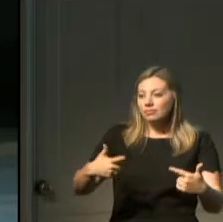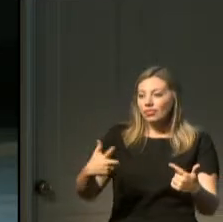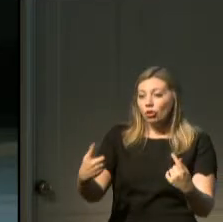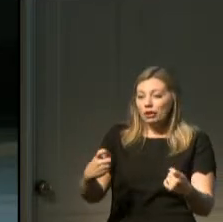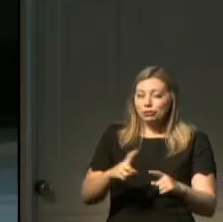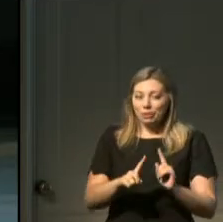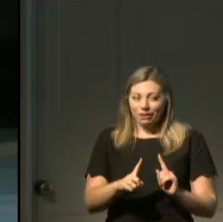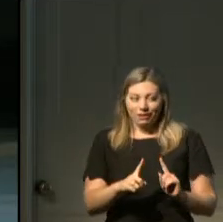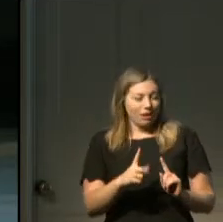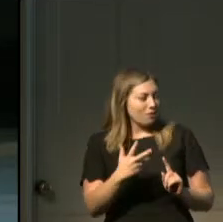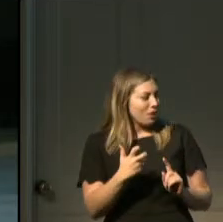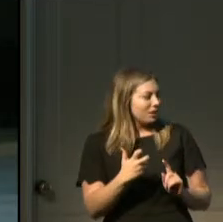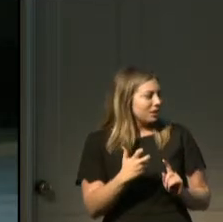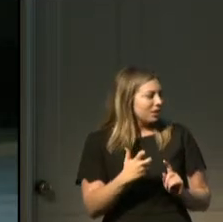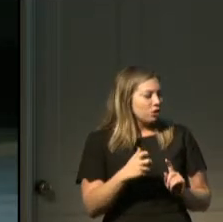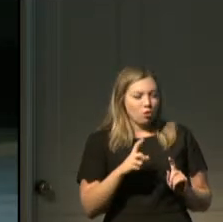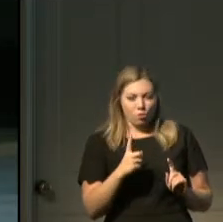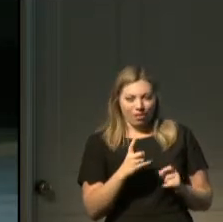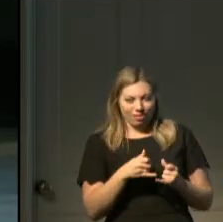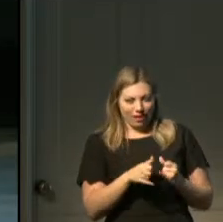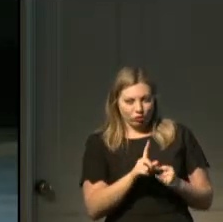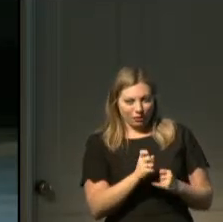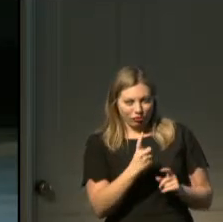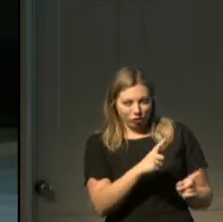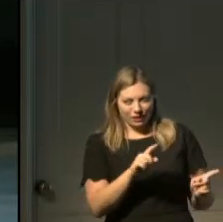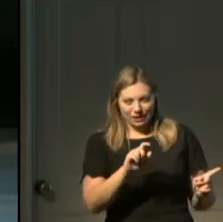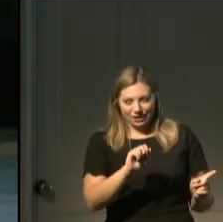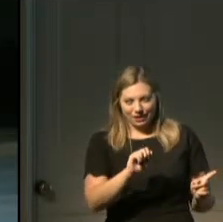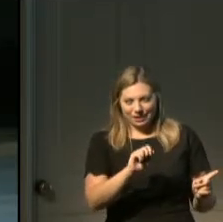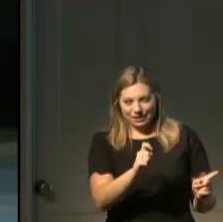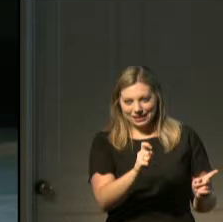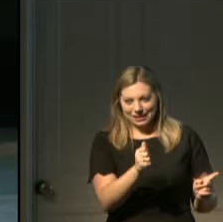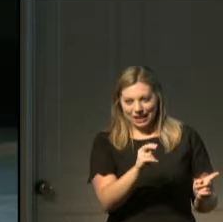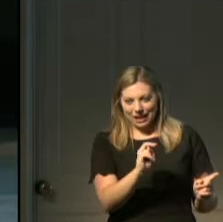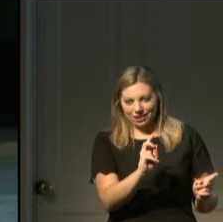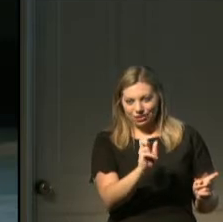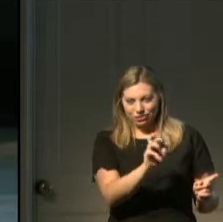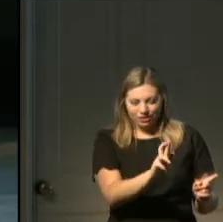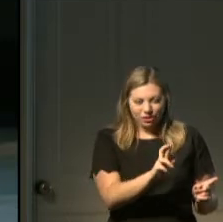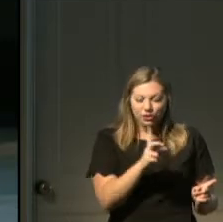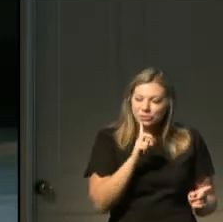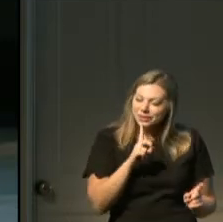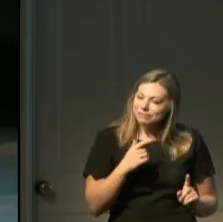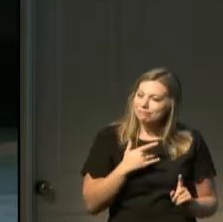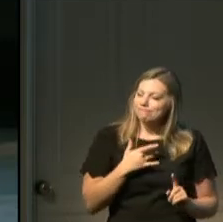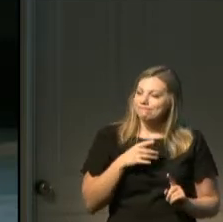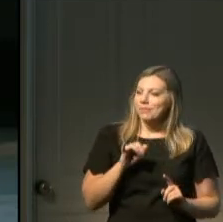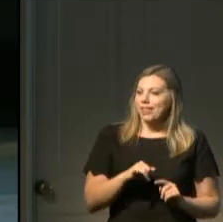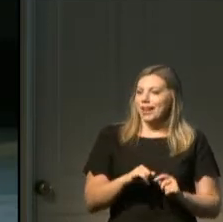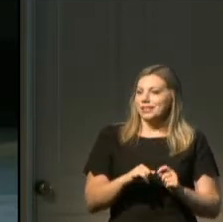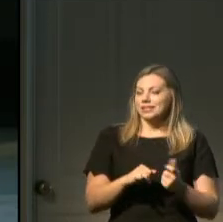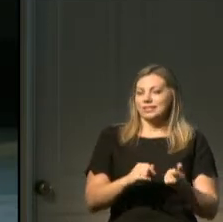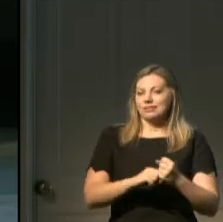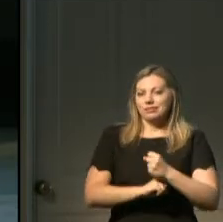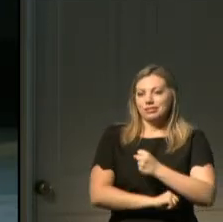give Xander, have one last question for you. You know, it strikes me that the fundamental effort that you are engaged in, of